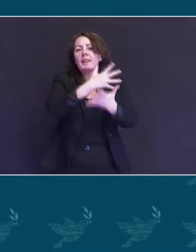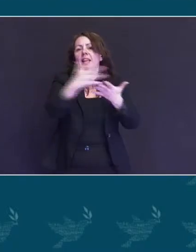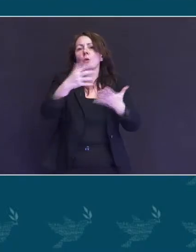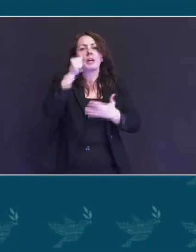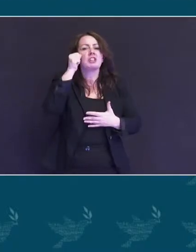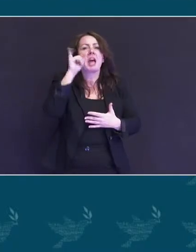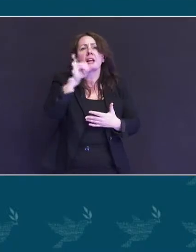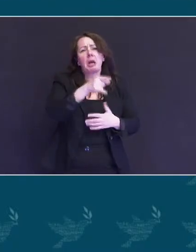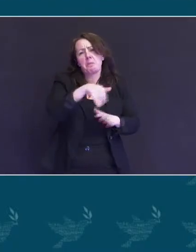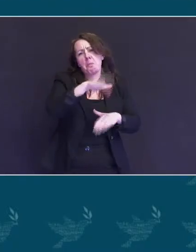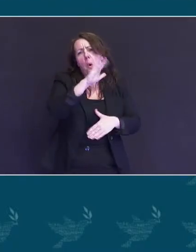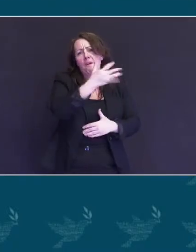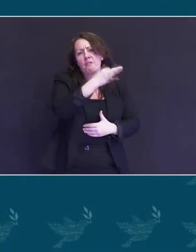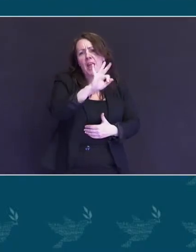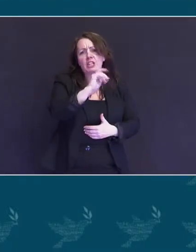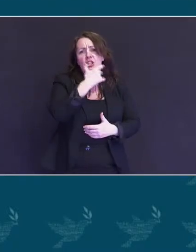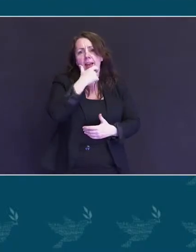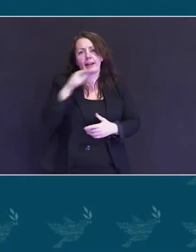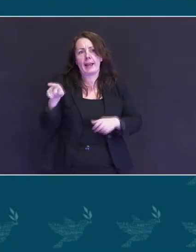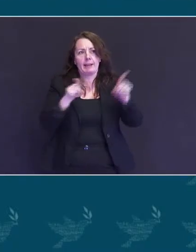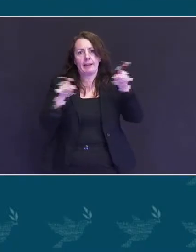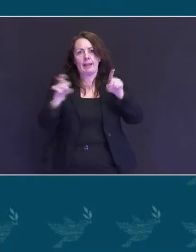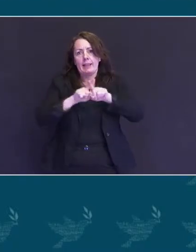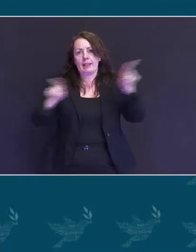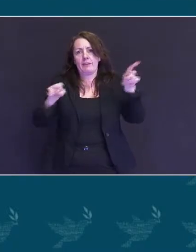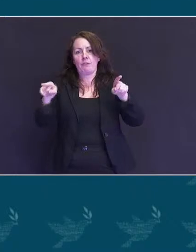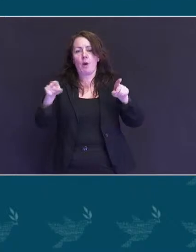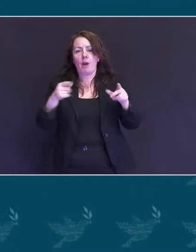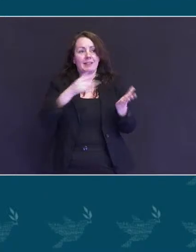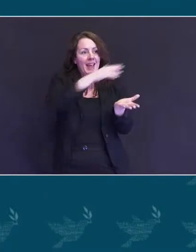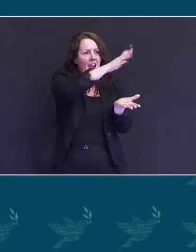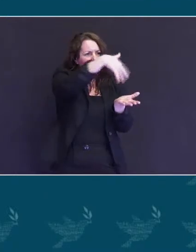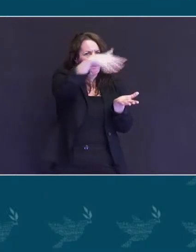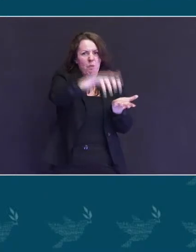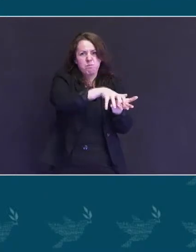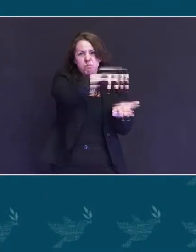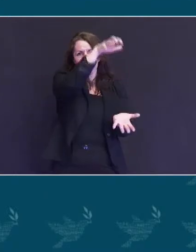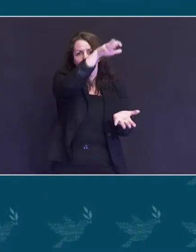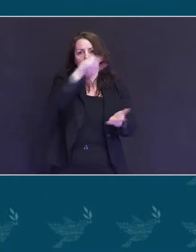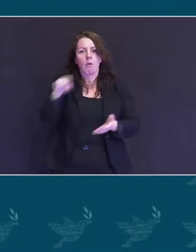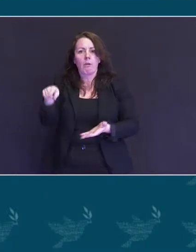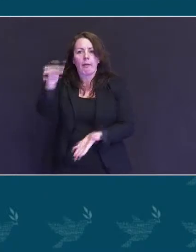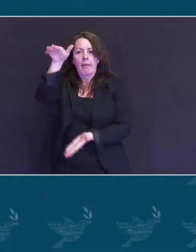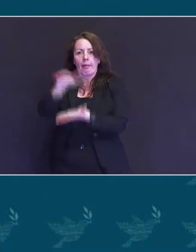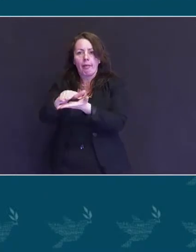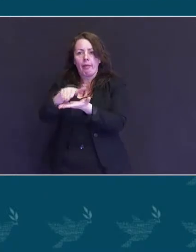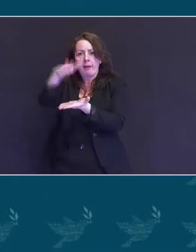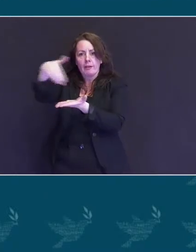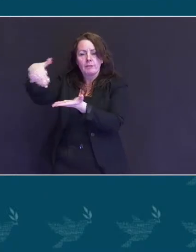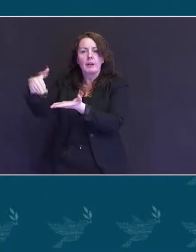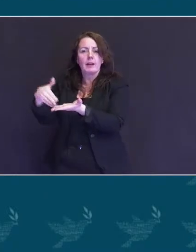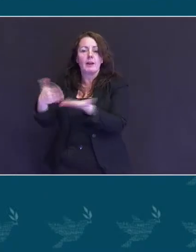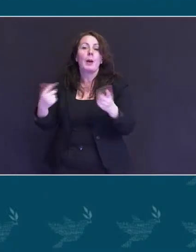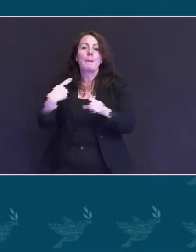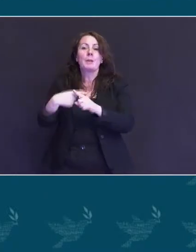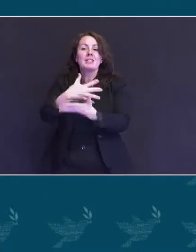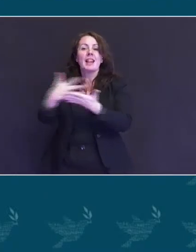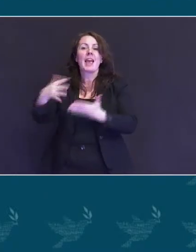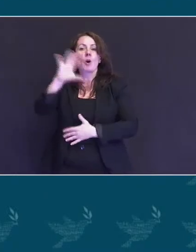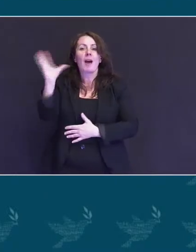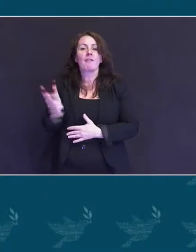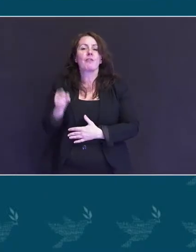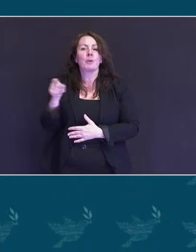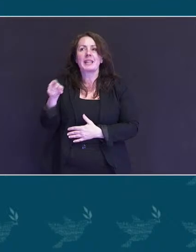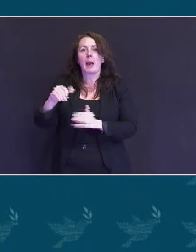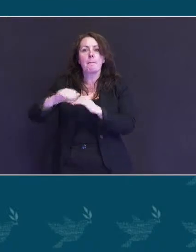African languages and the most used languages in AI, French and English. We also have a diversity of dialects. We